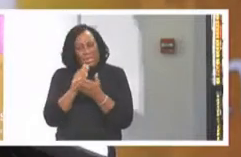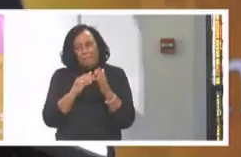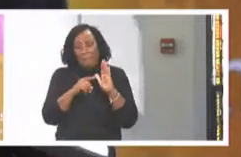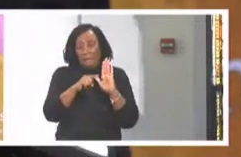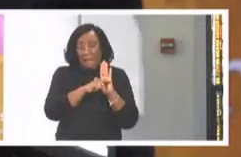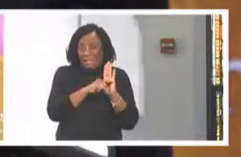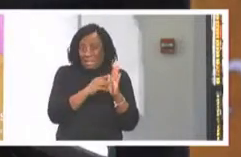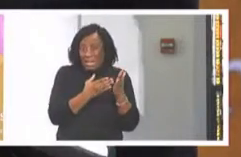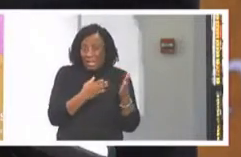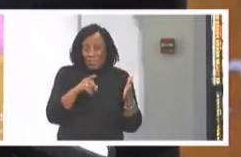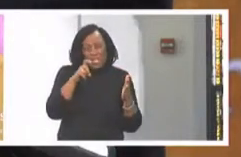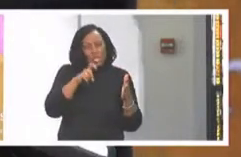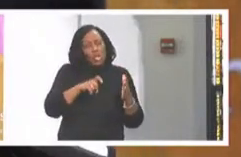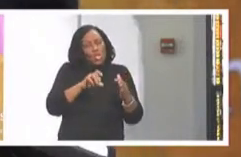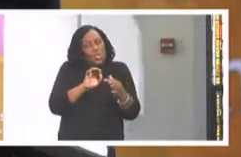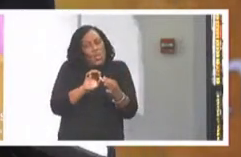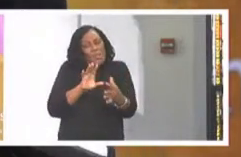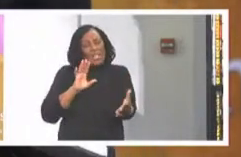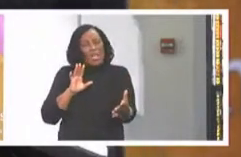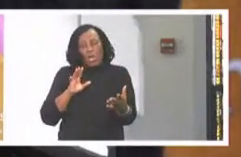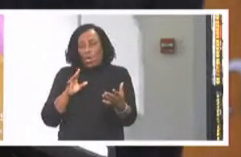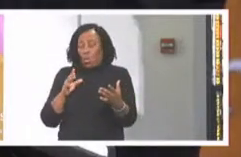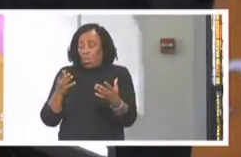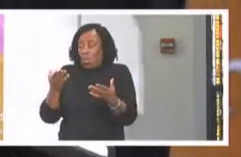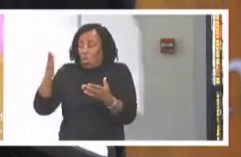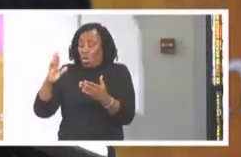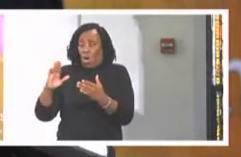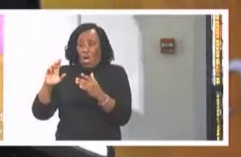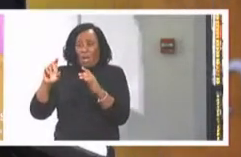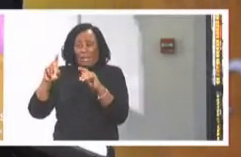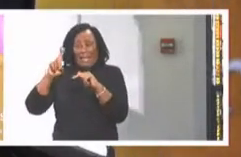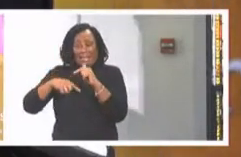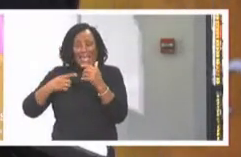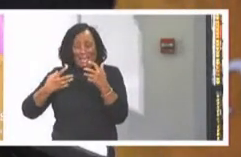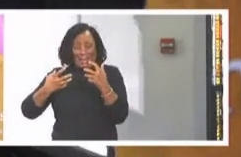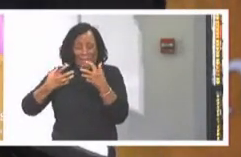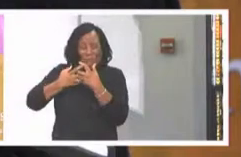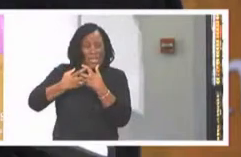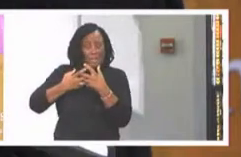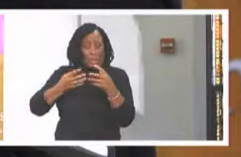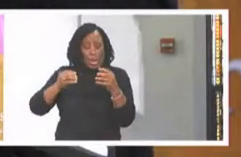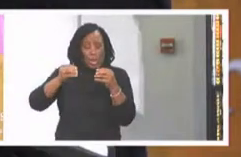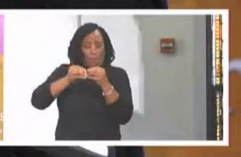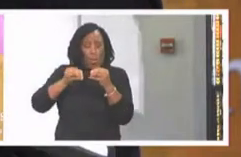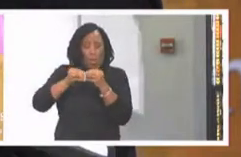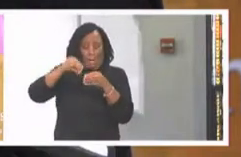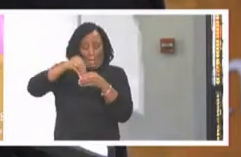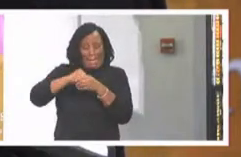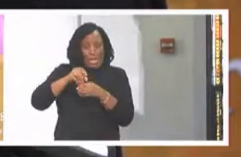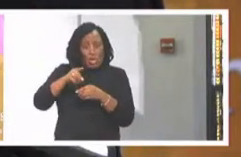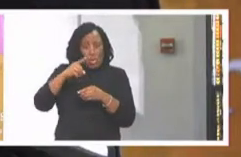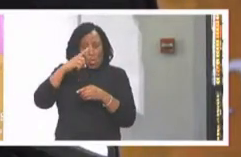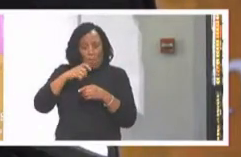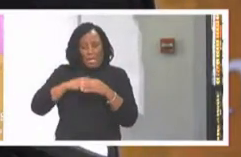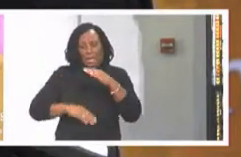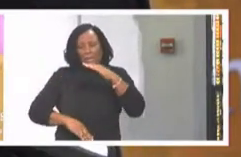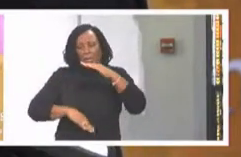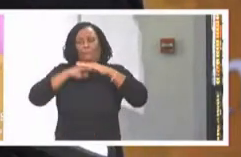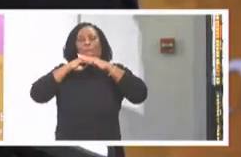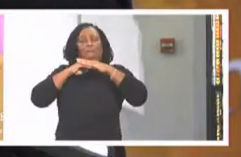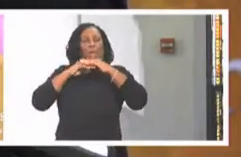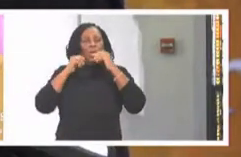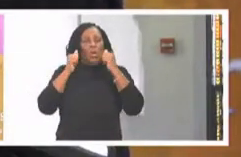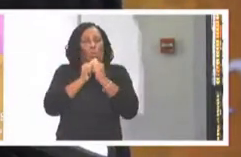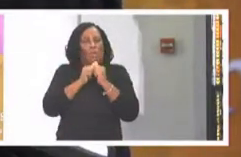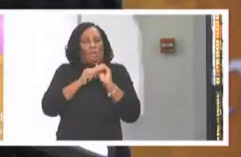them go because I can't put anything else. You can only take a handful and hold on to it so much. If I want to give you something else, you got to